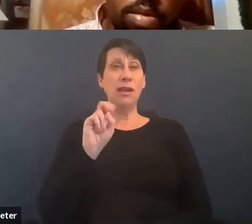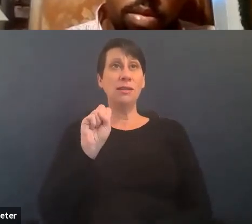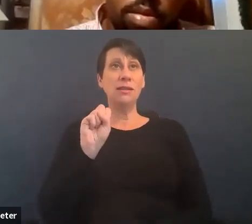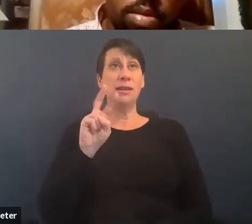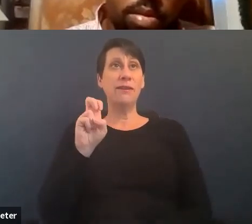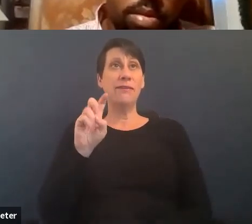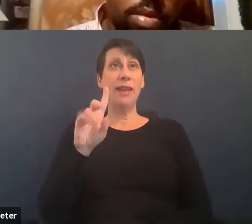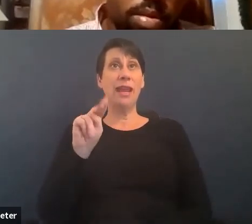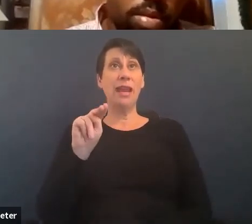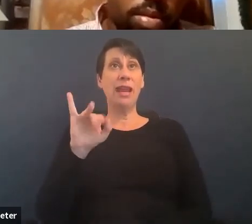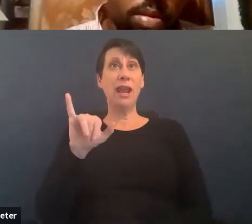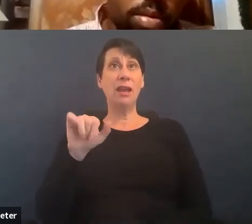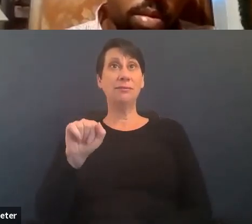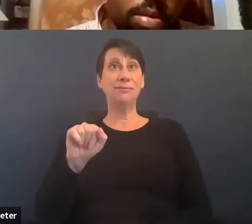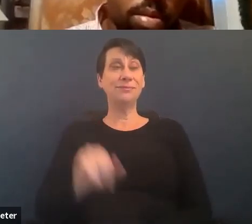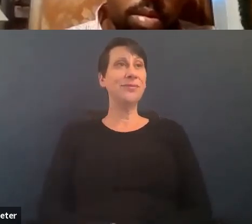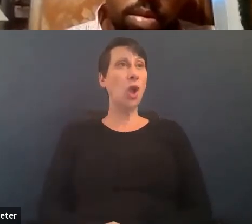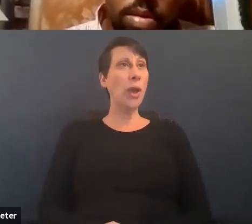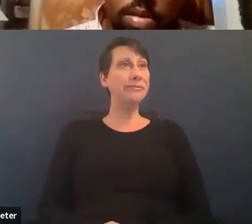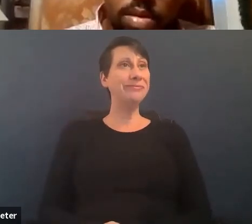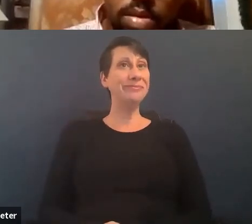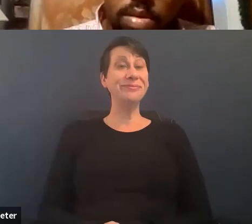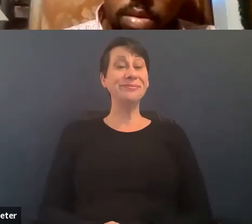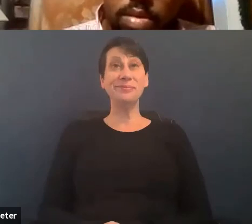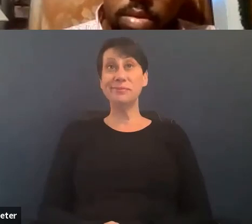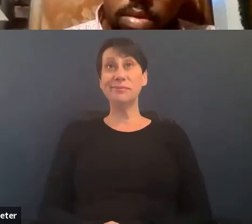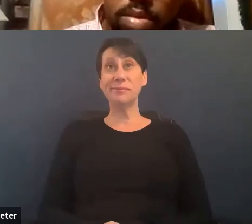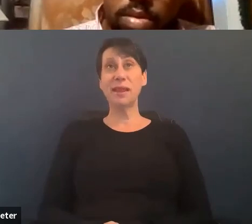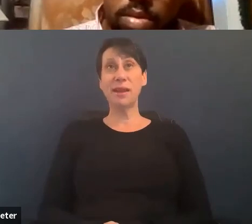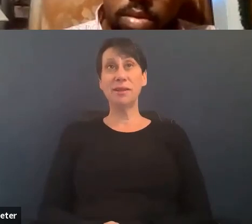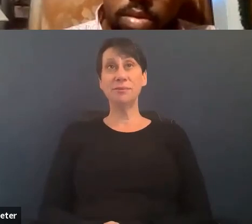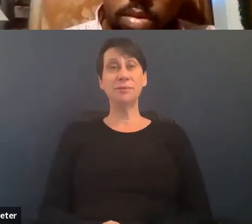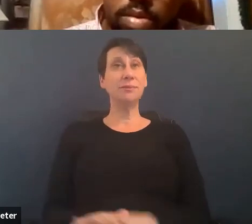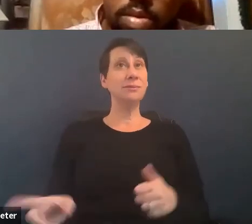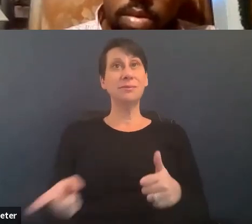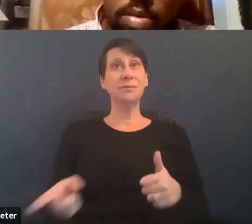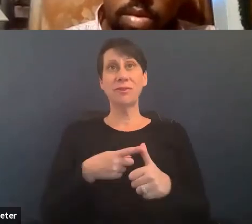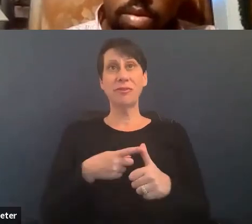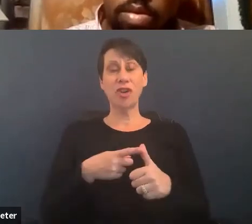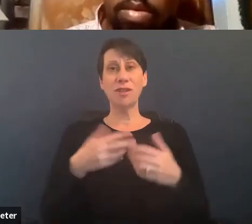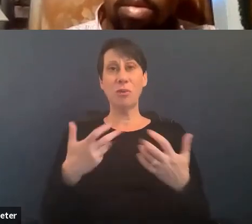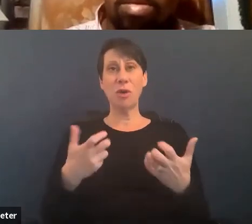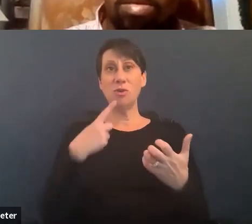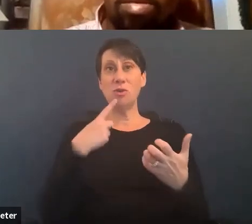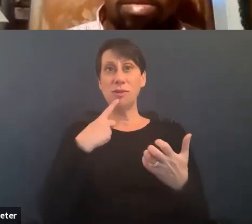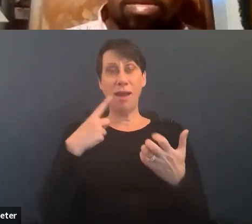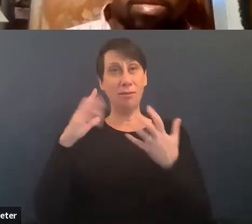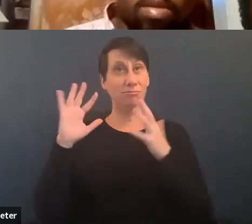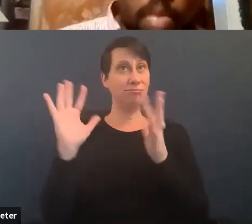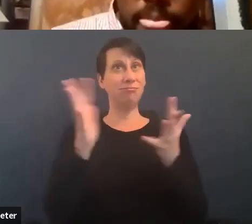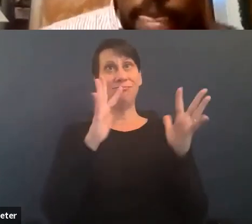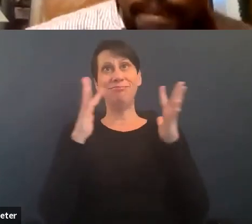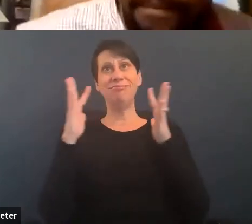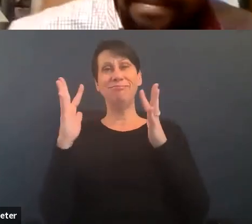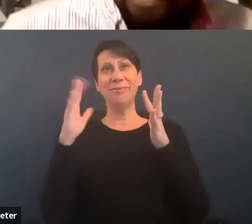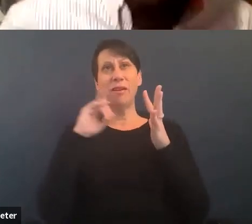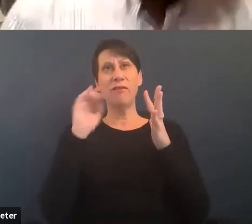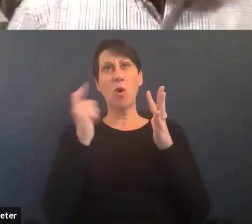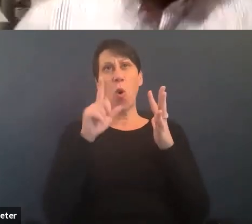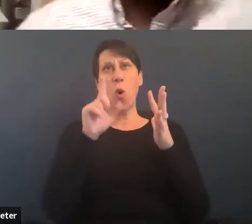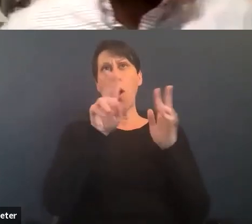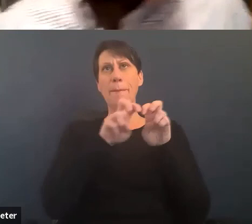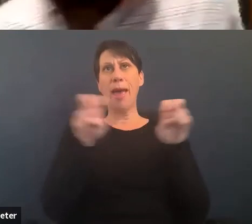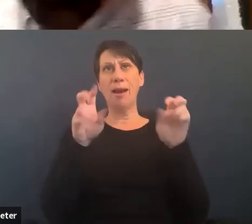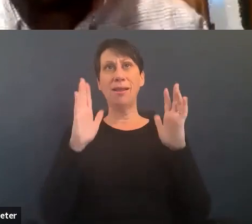Okay, so I think I first want to say, let me give an applause to all of the